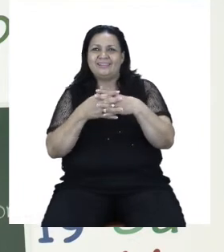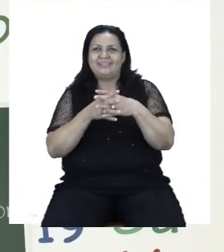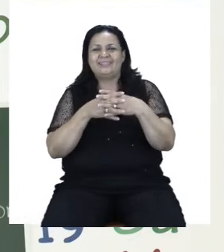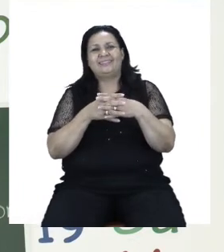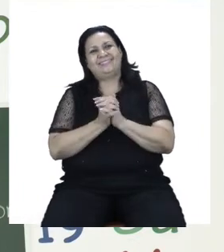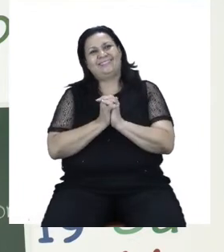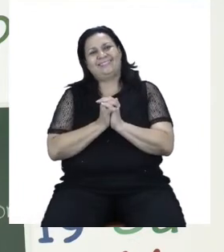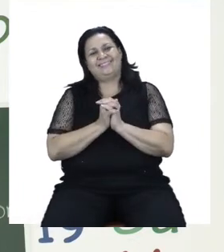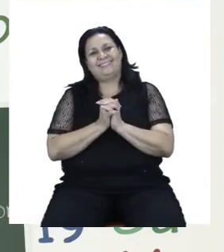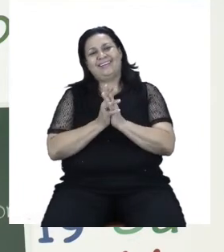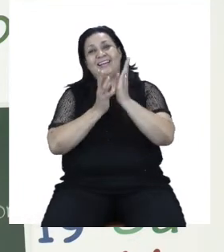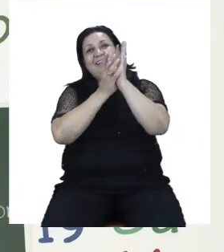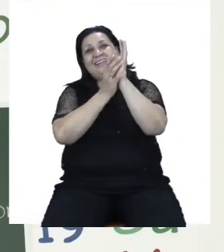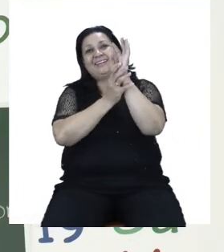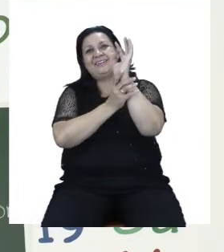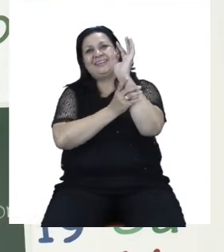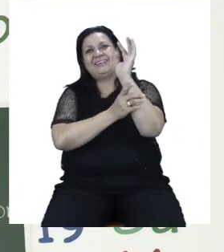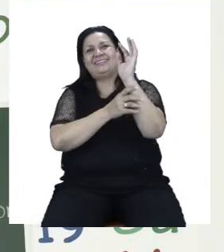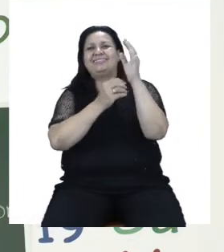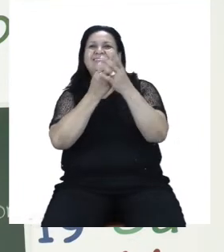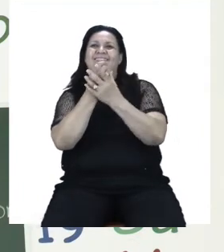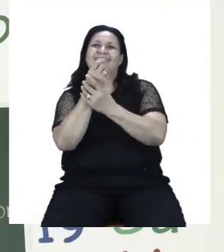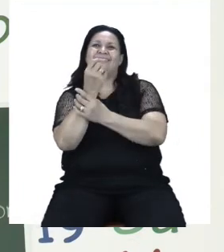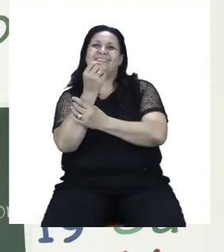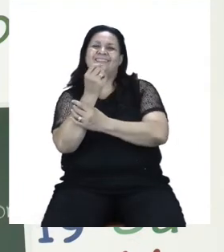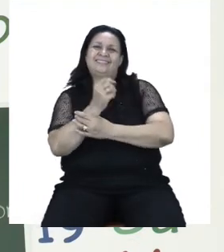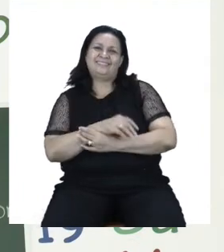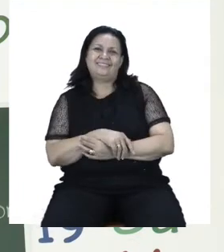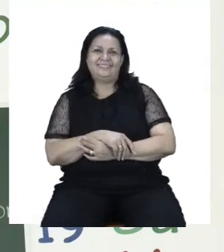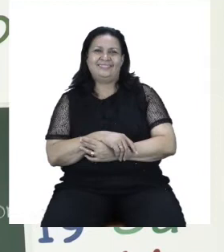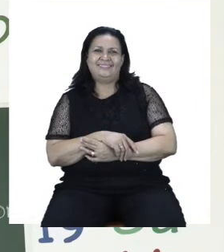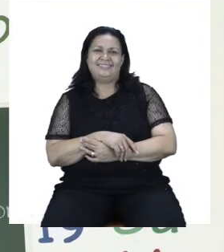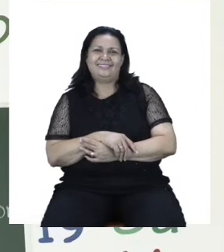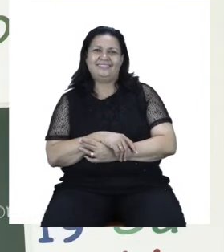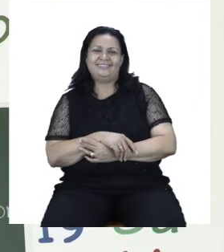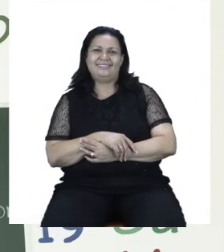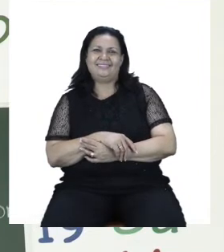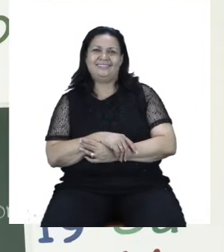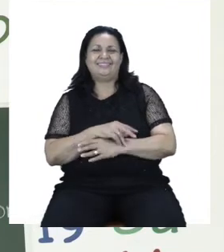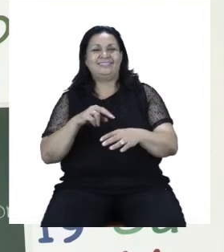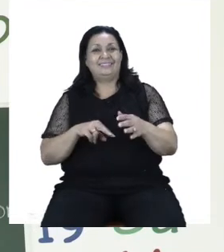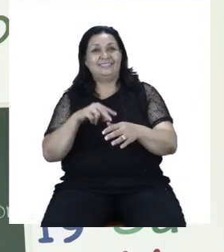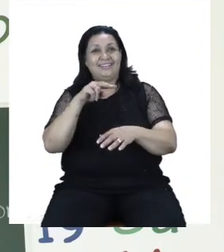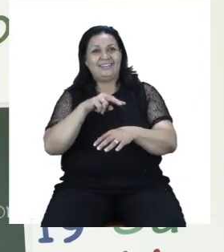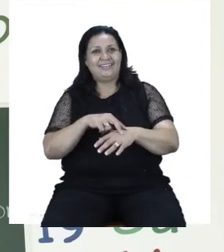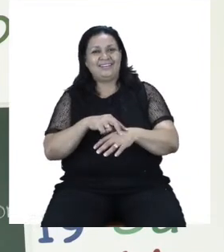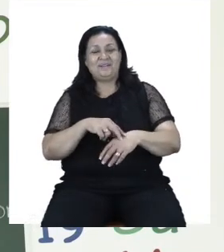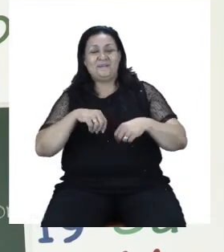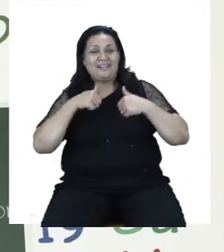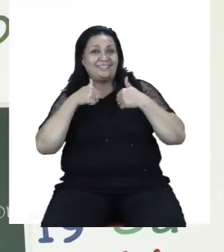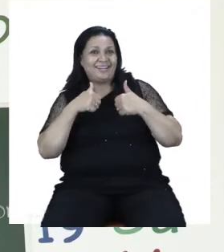fingers, and on your wrists. Then you will be ready. Well